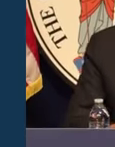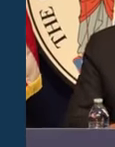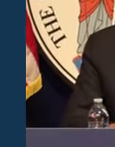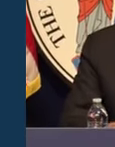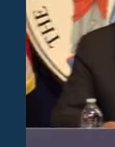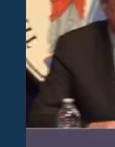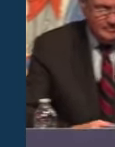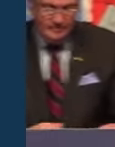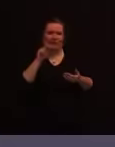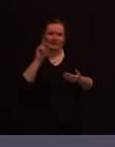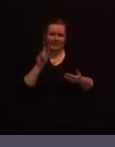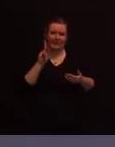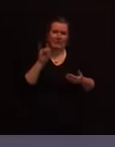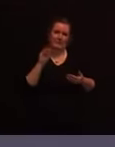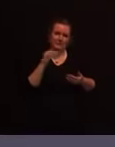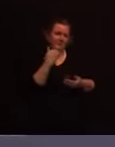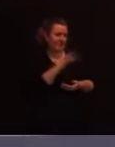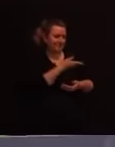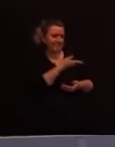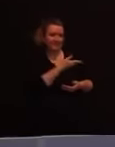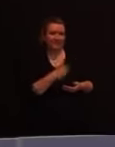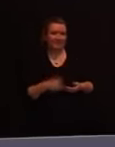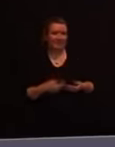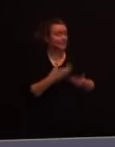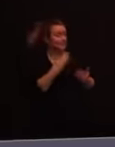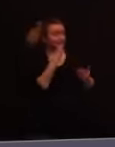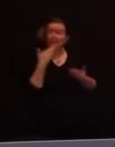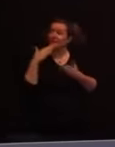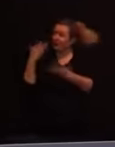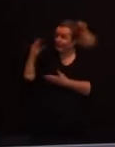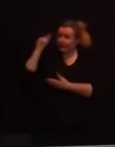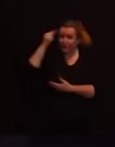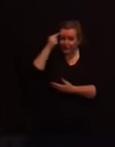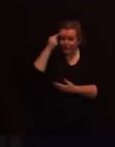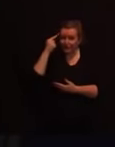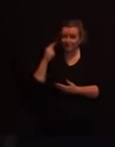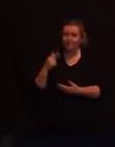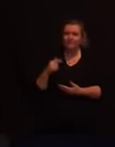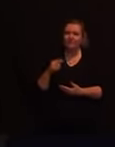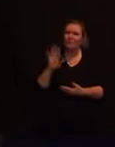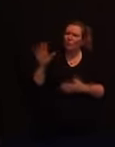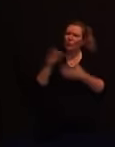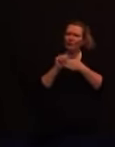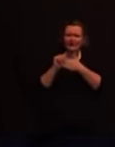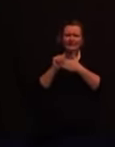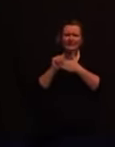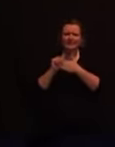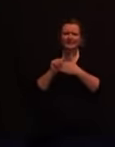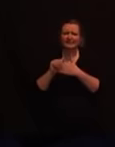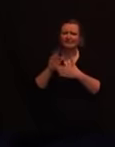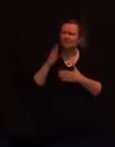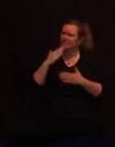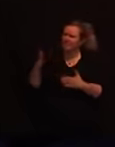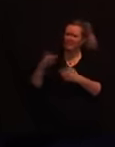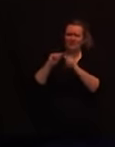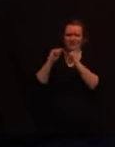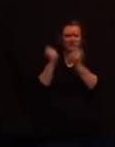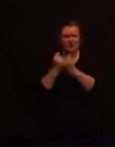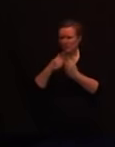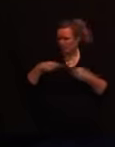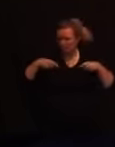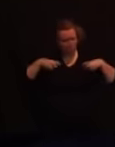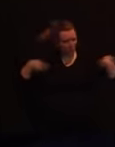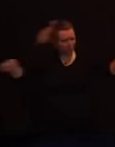NJ.com. Thank you, Governor. I appreciate so much your leadership and your team and everything that you're doing